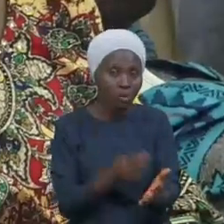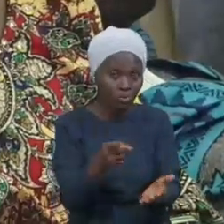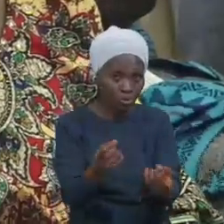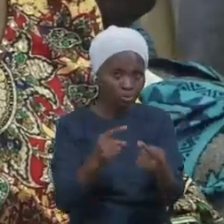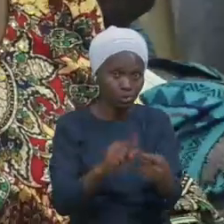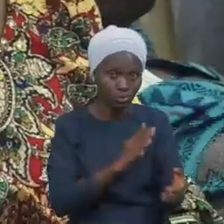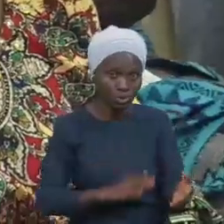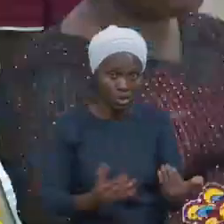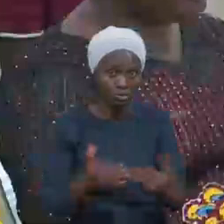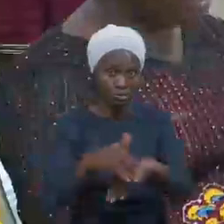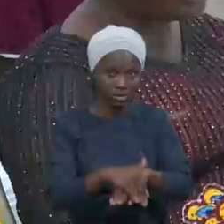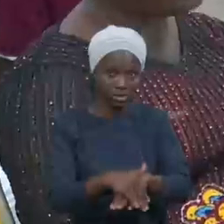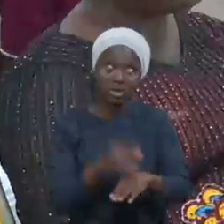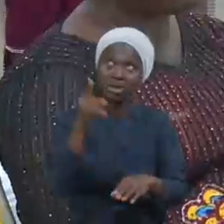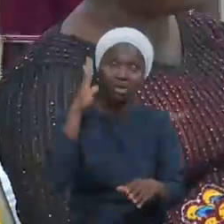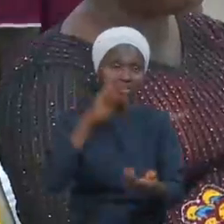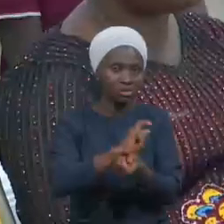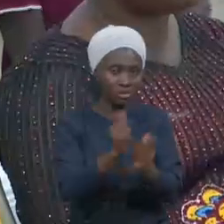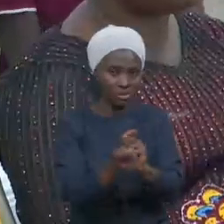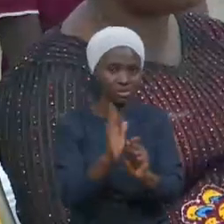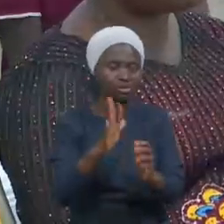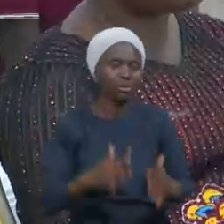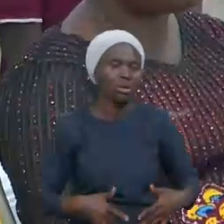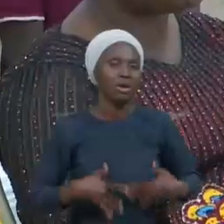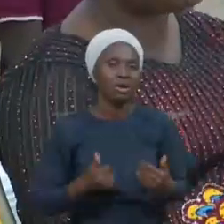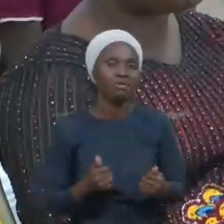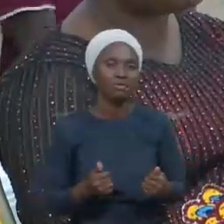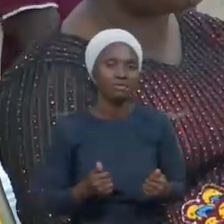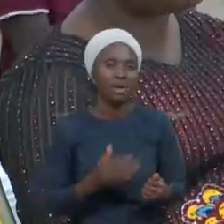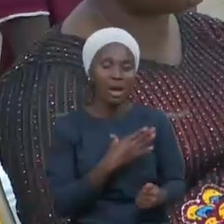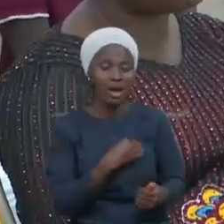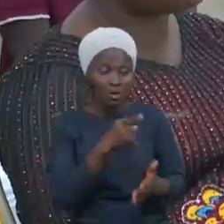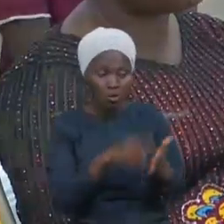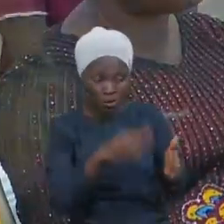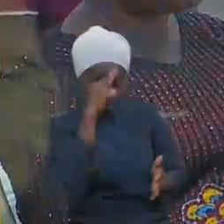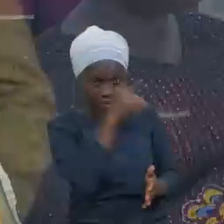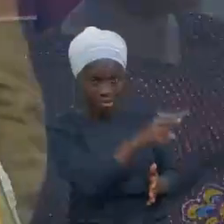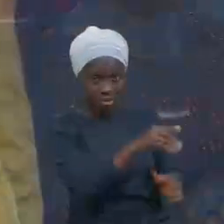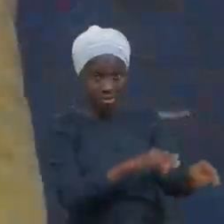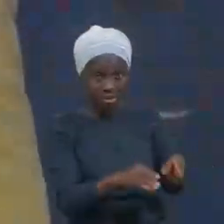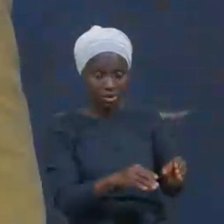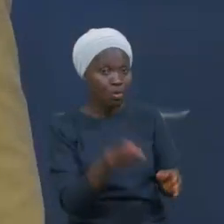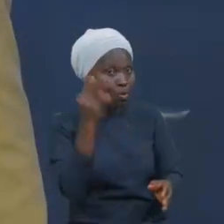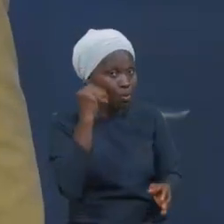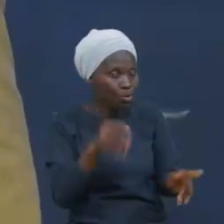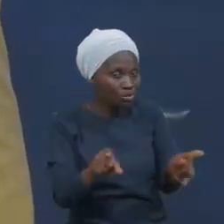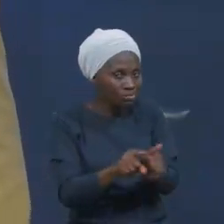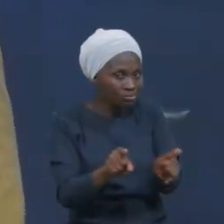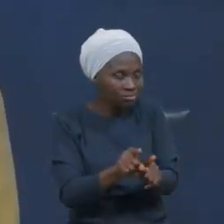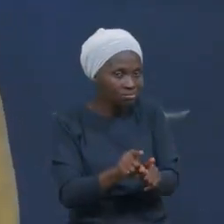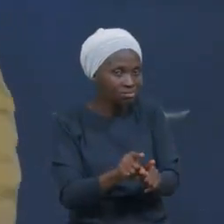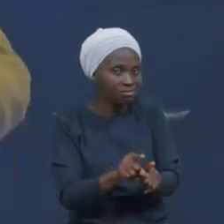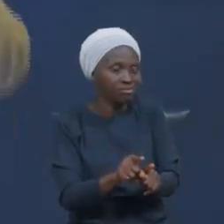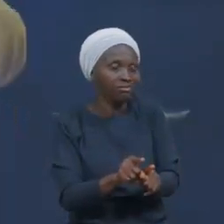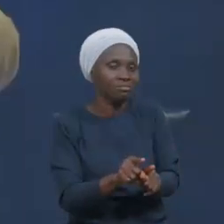change your life. And what he did was a form of repentance, turning around. I am not in the